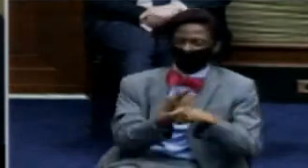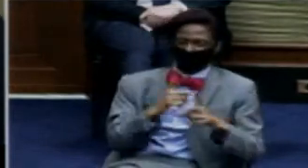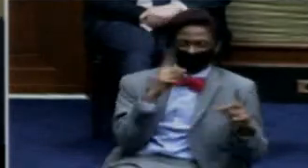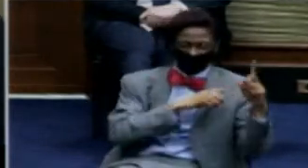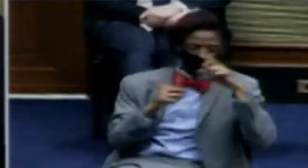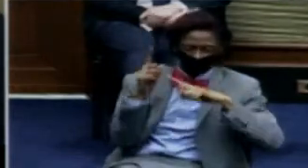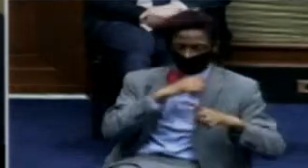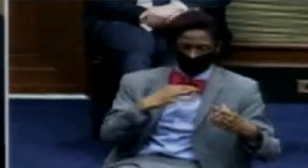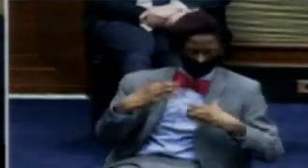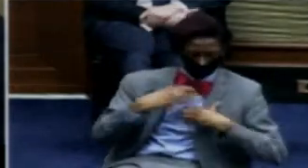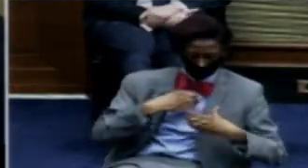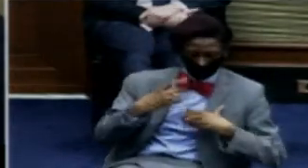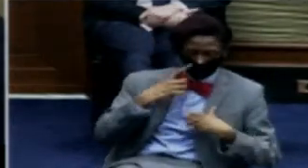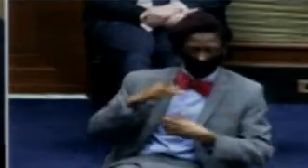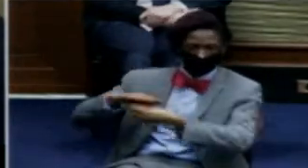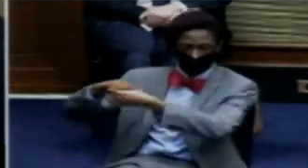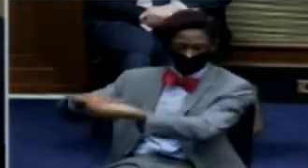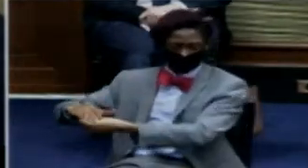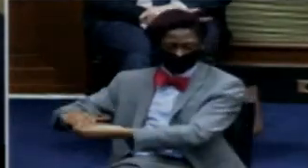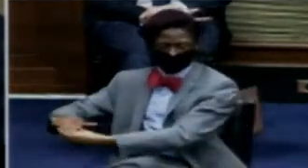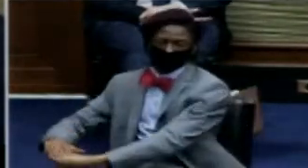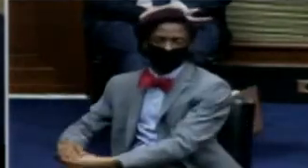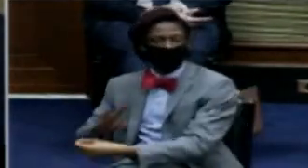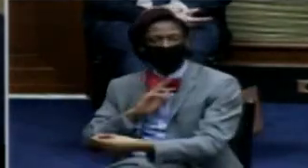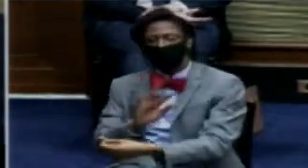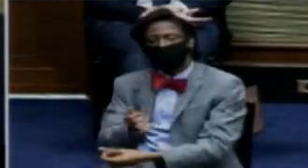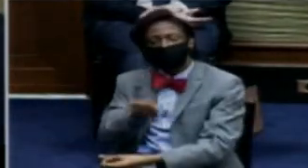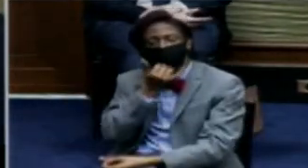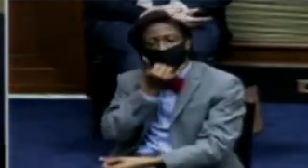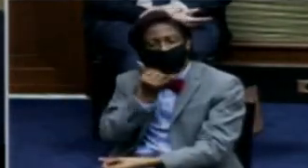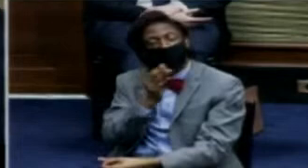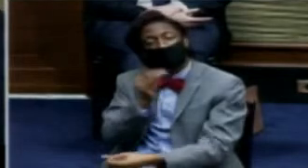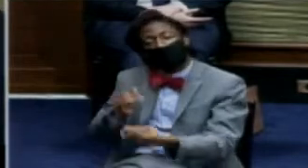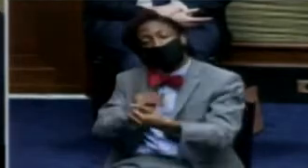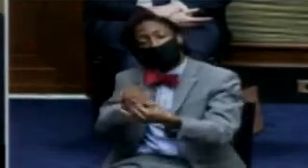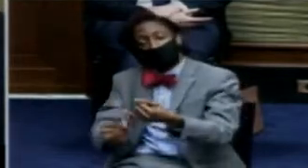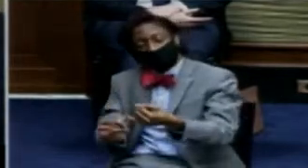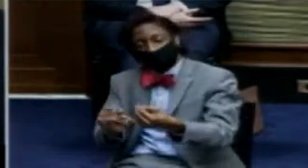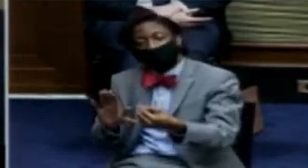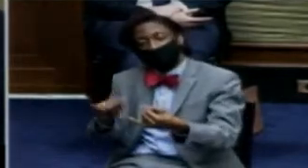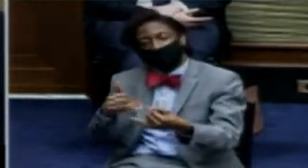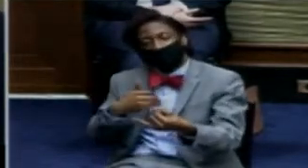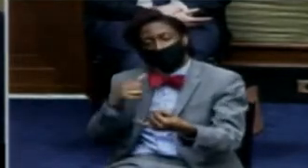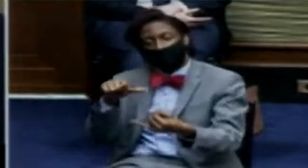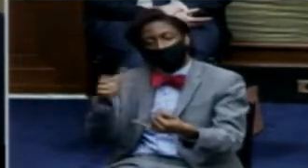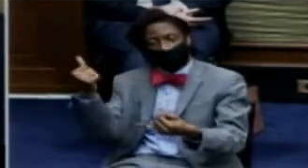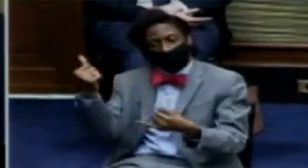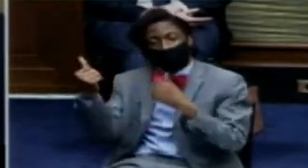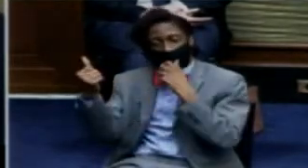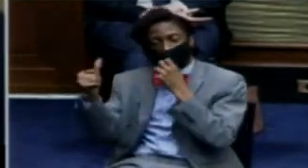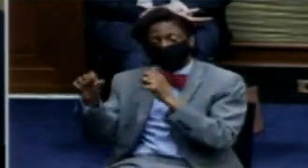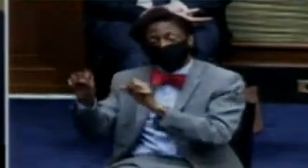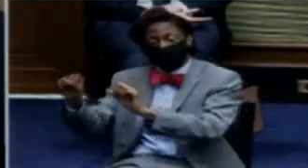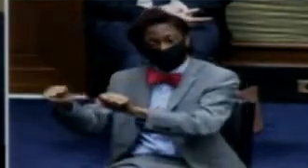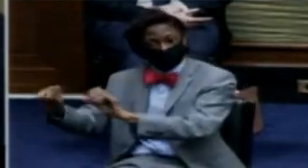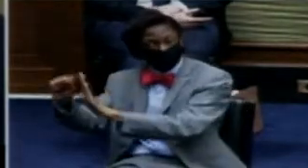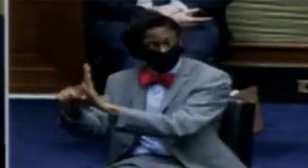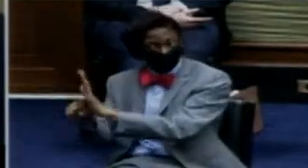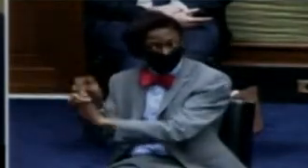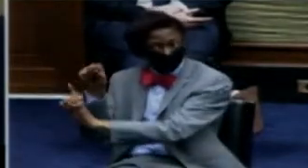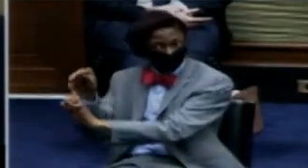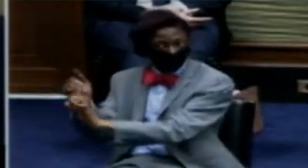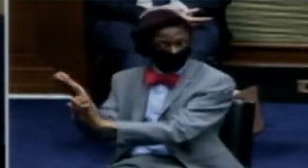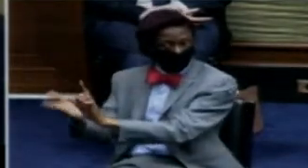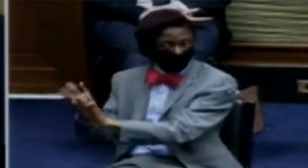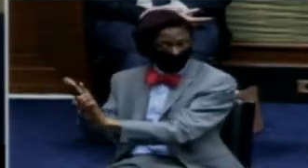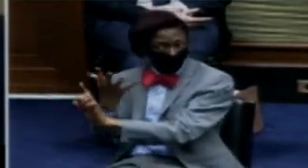keep other people down. It's wrong. And let me just say, finally, there is another potential state that may be